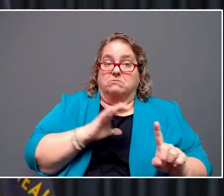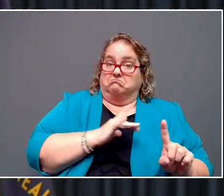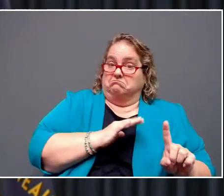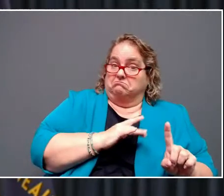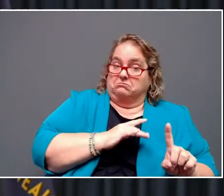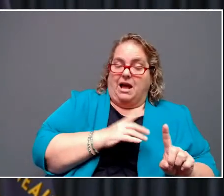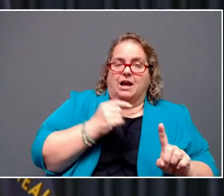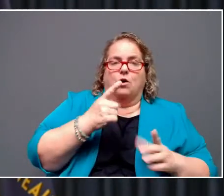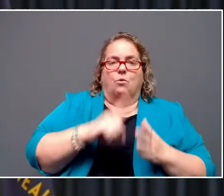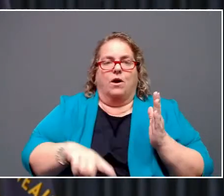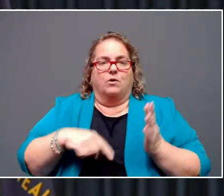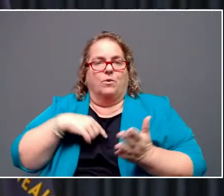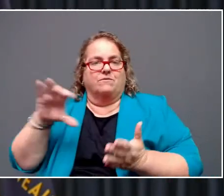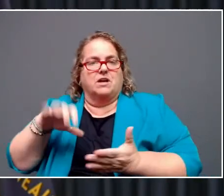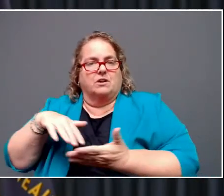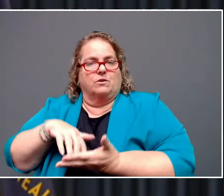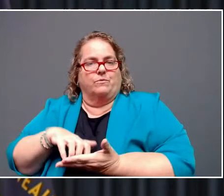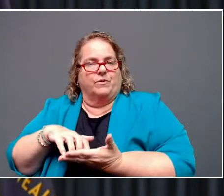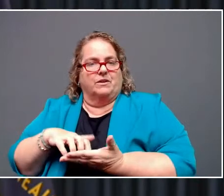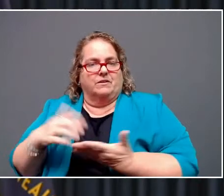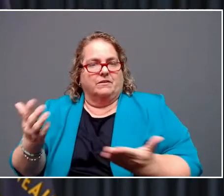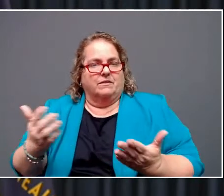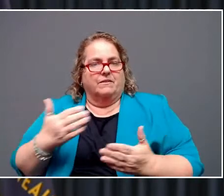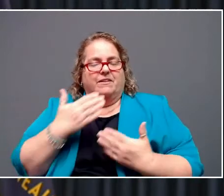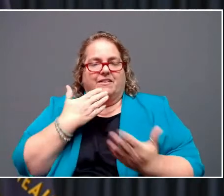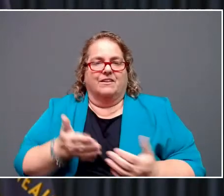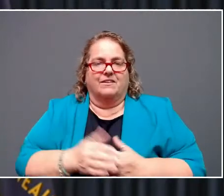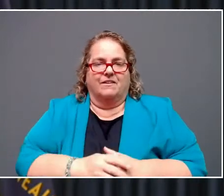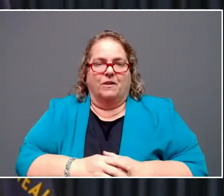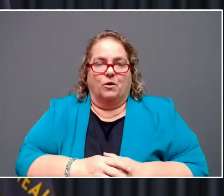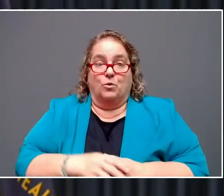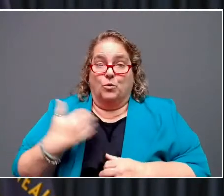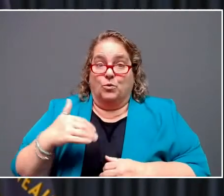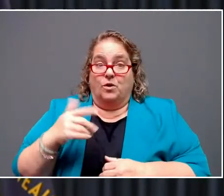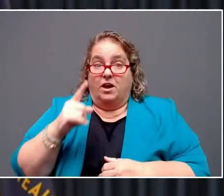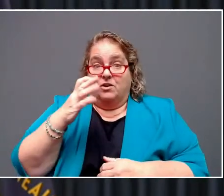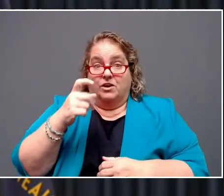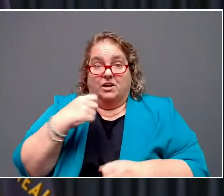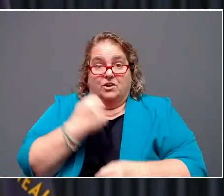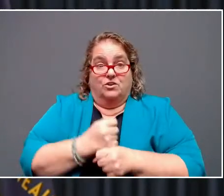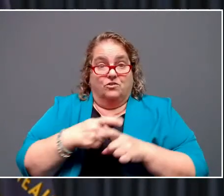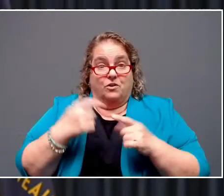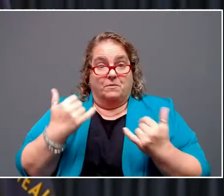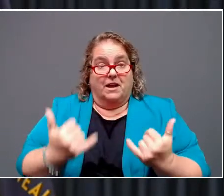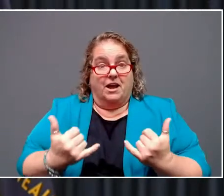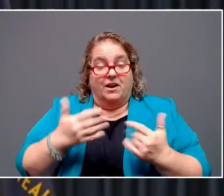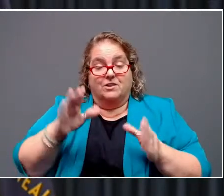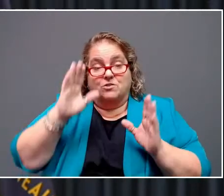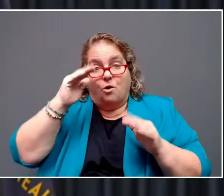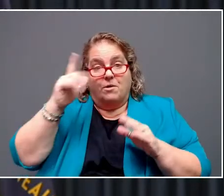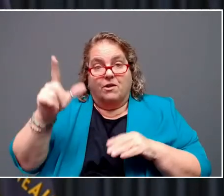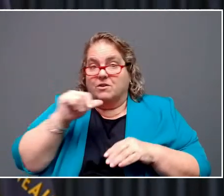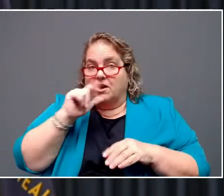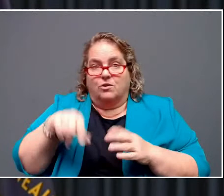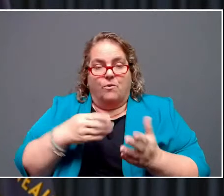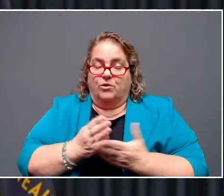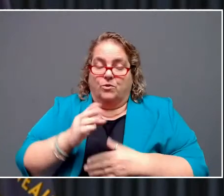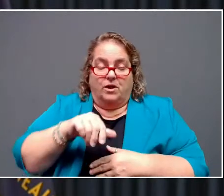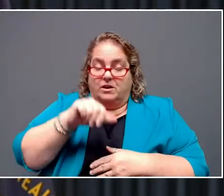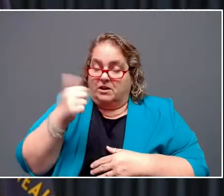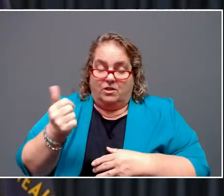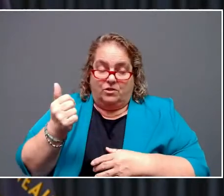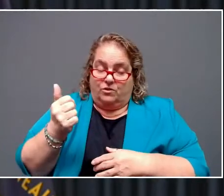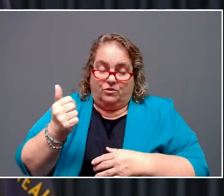Thank you. Yeah, 100 years from now, let's hope they're not going through another epidemic,